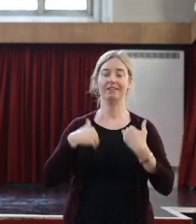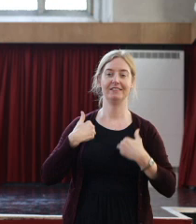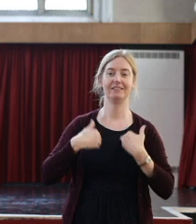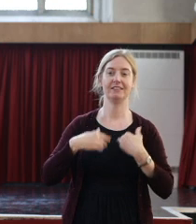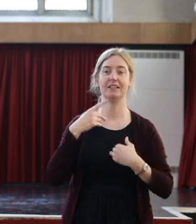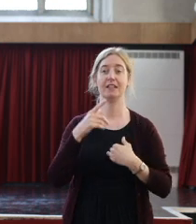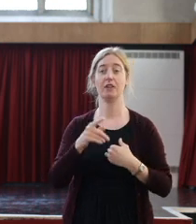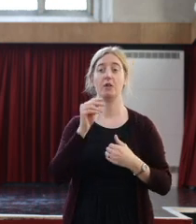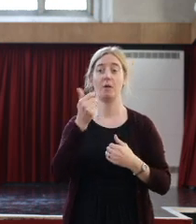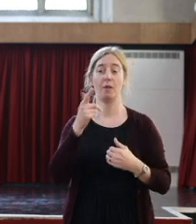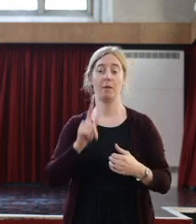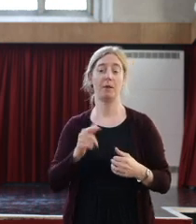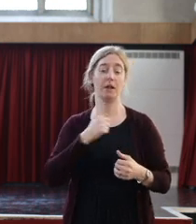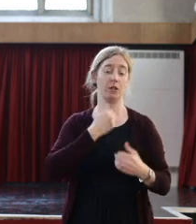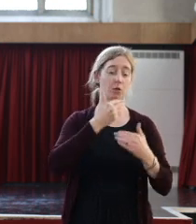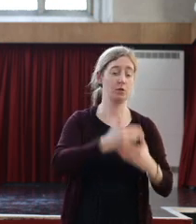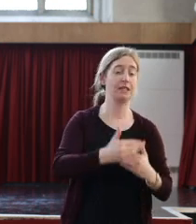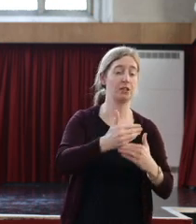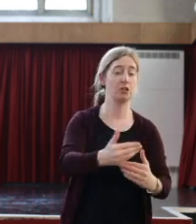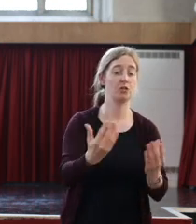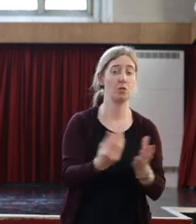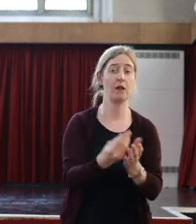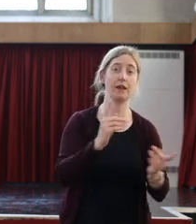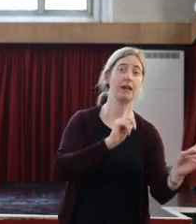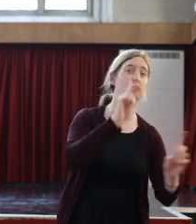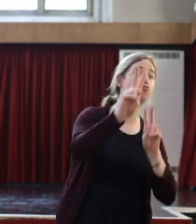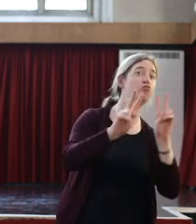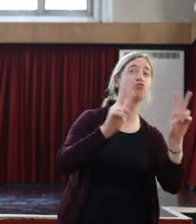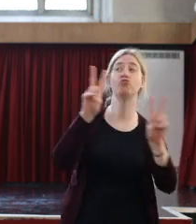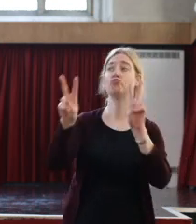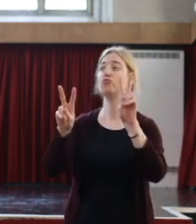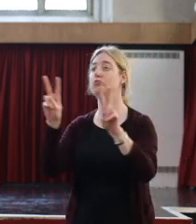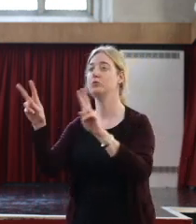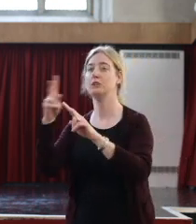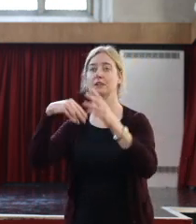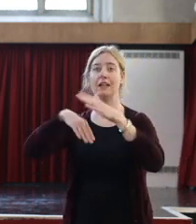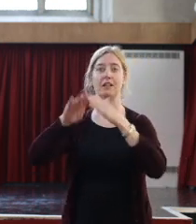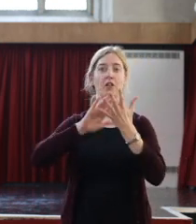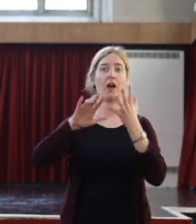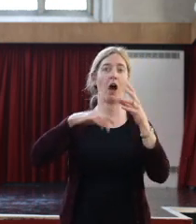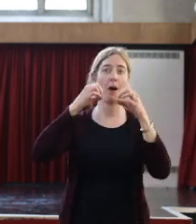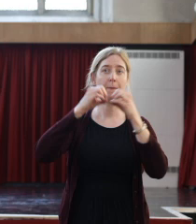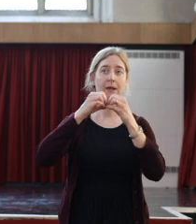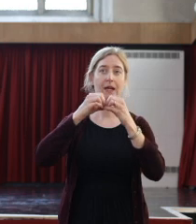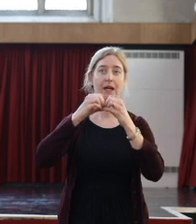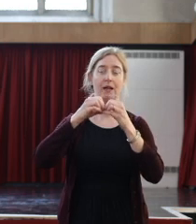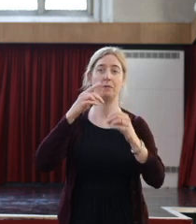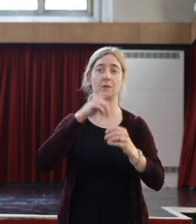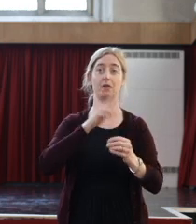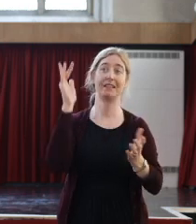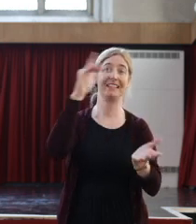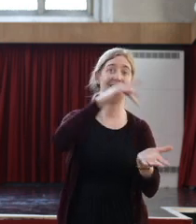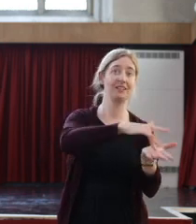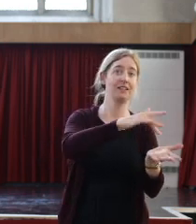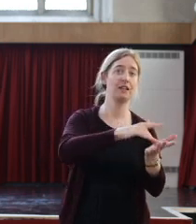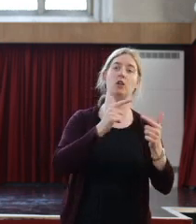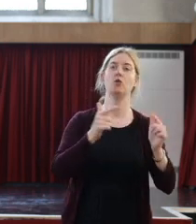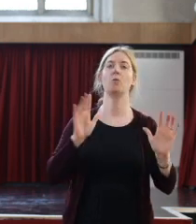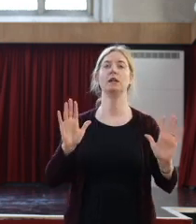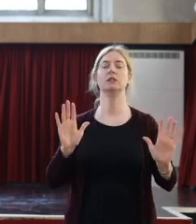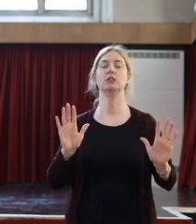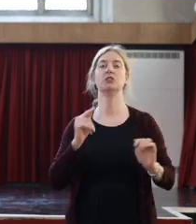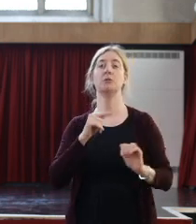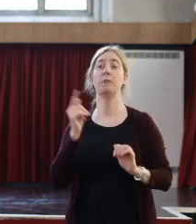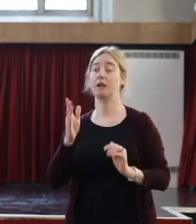run sessions for are going to be coming and going to the Shoebox Hub, because it's an overwhelming thing coming into the city. So yeah, it's a